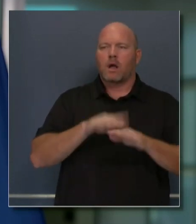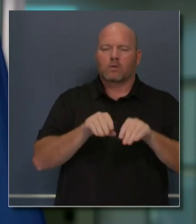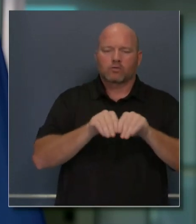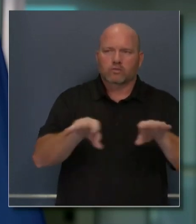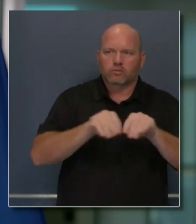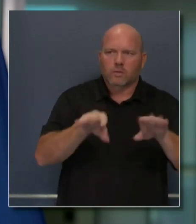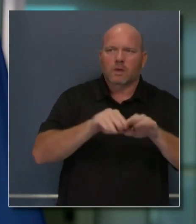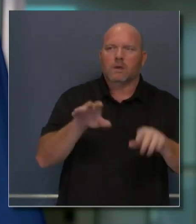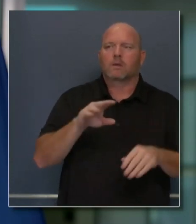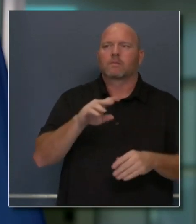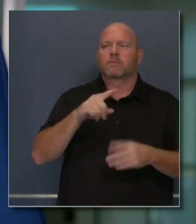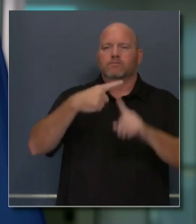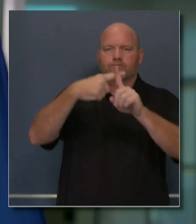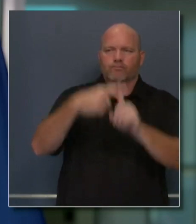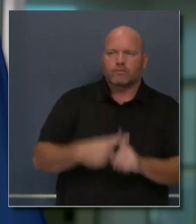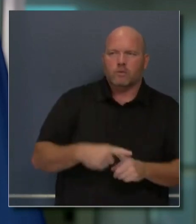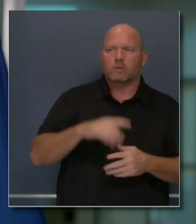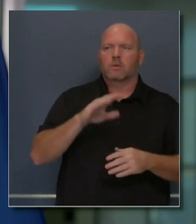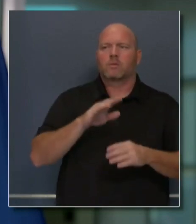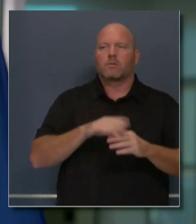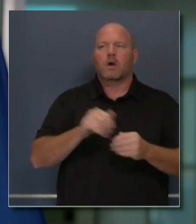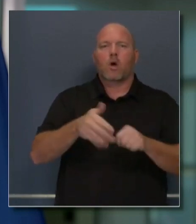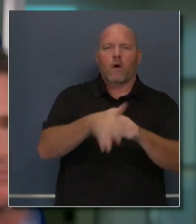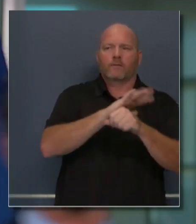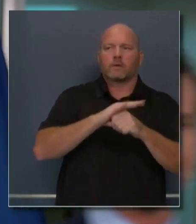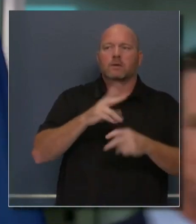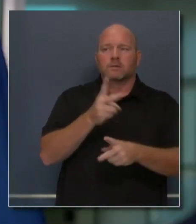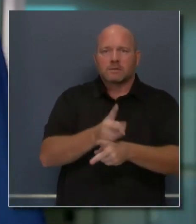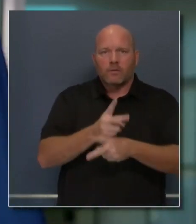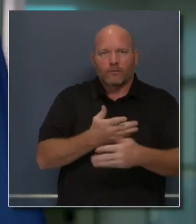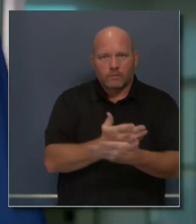and positivity rates of COVID-19. Take care.